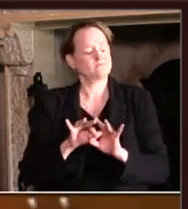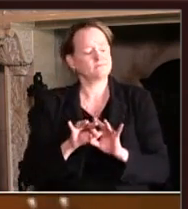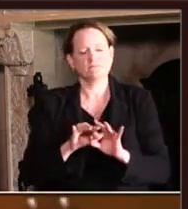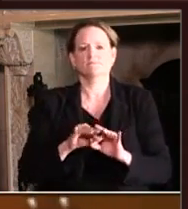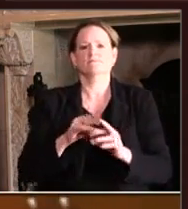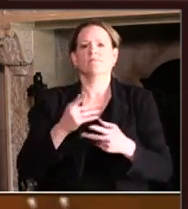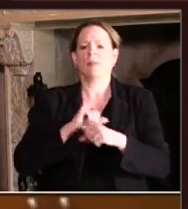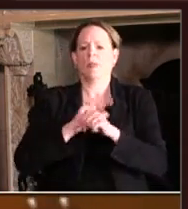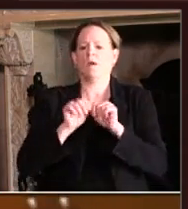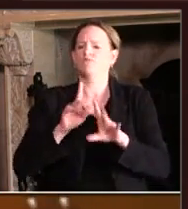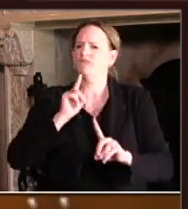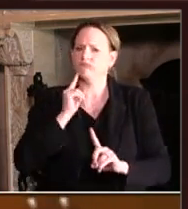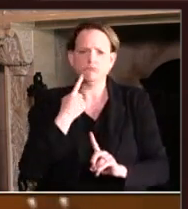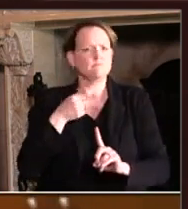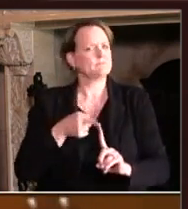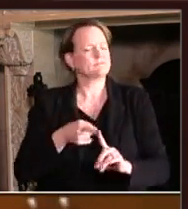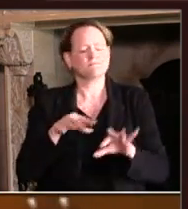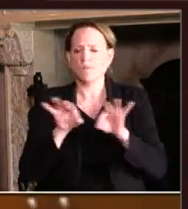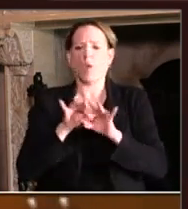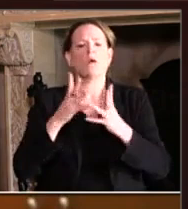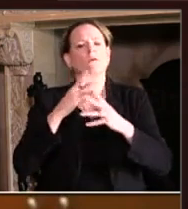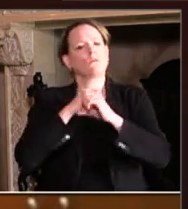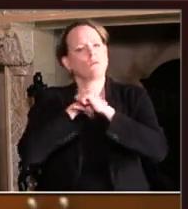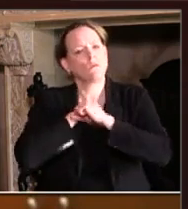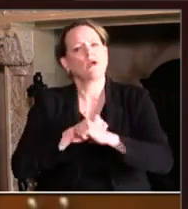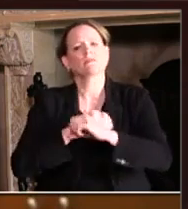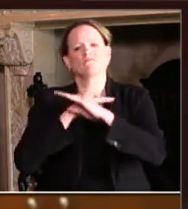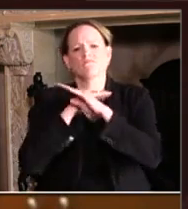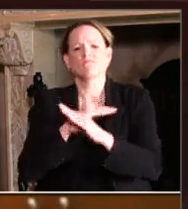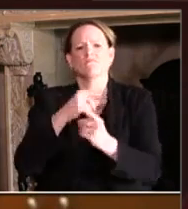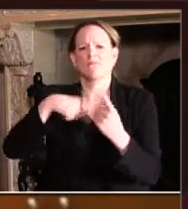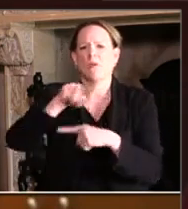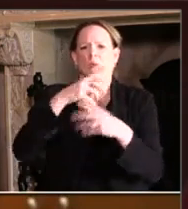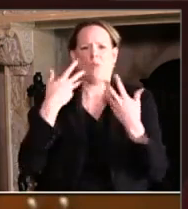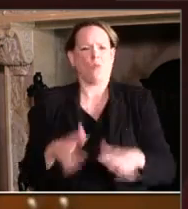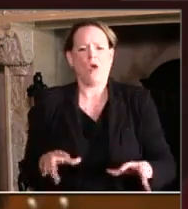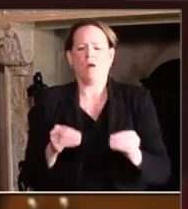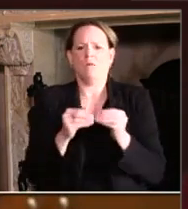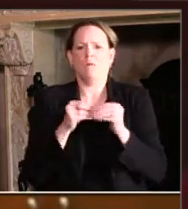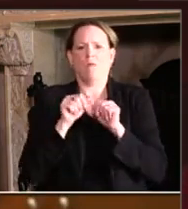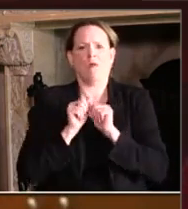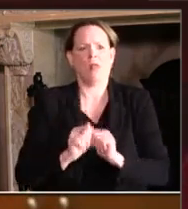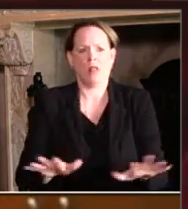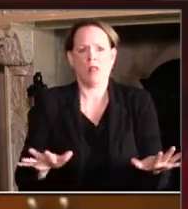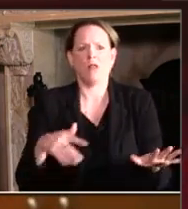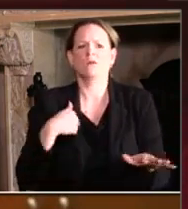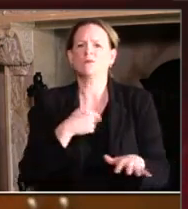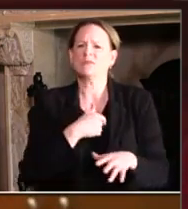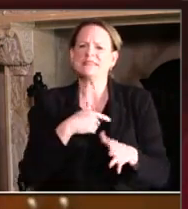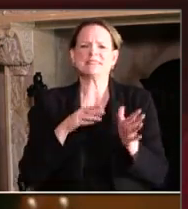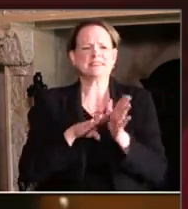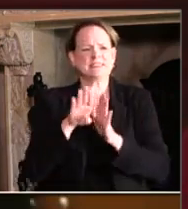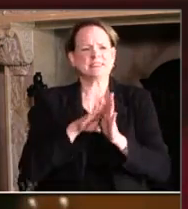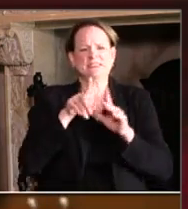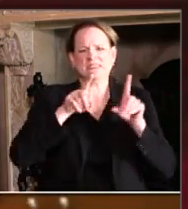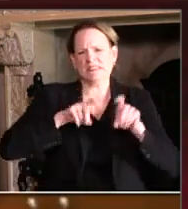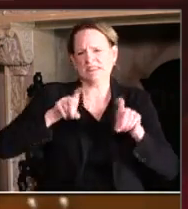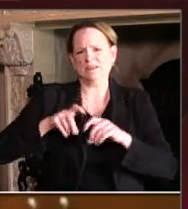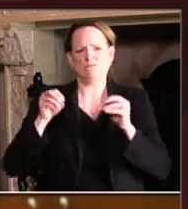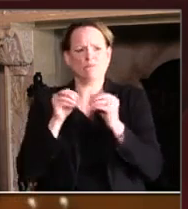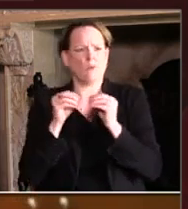and months of research and testing, the best remedy for COVID-19 still continues to be